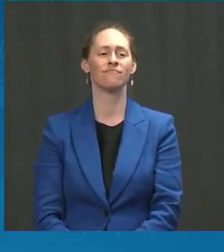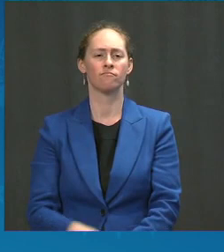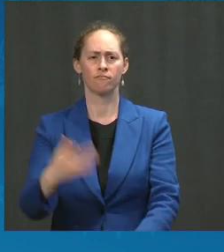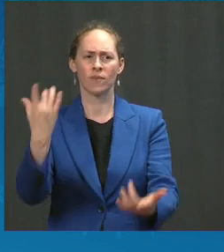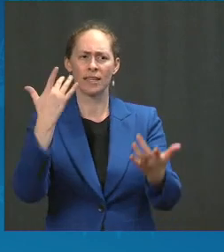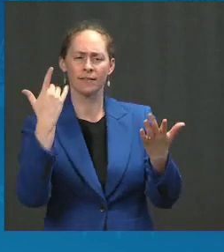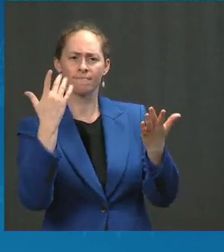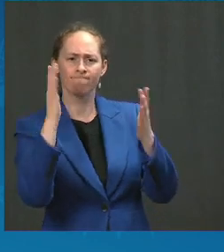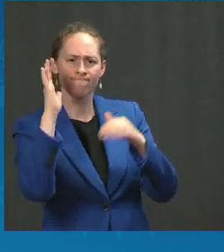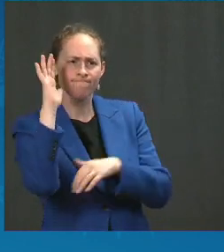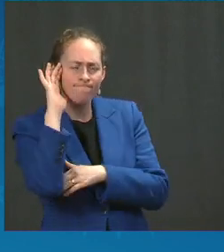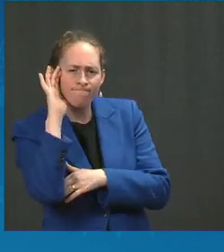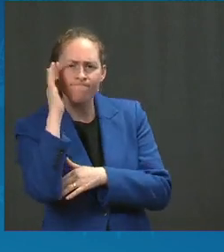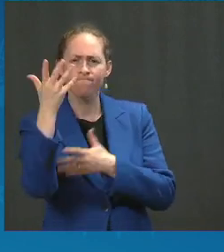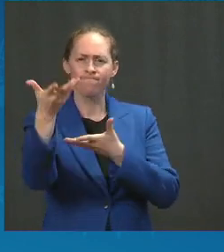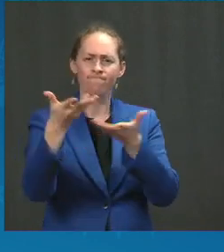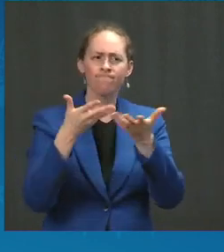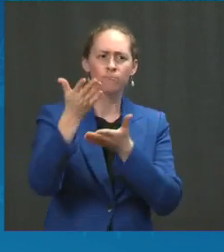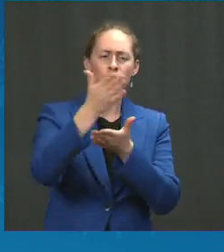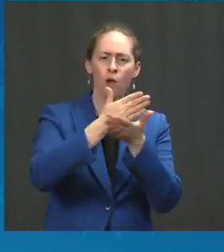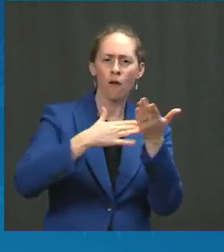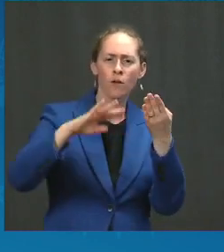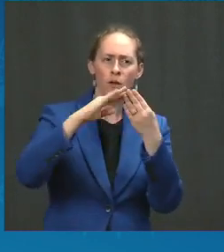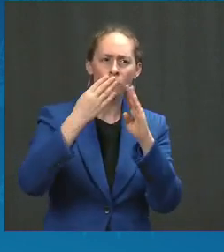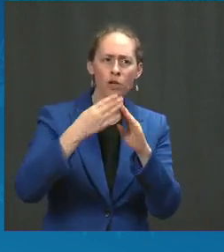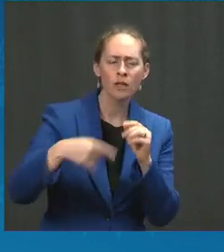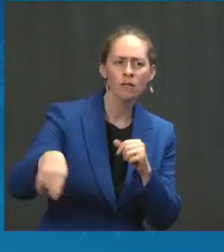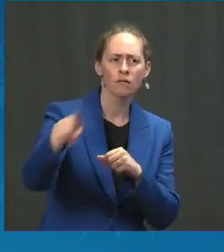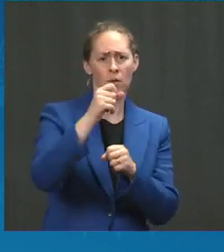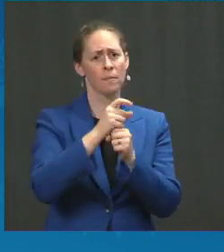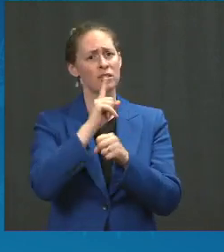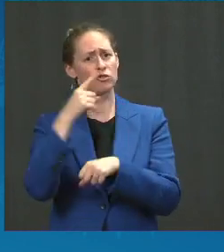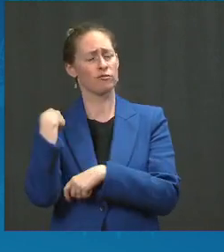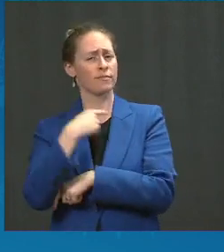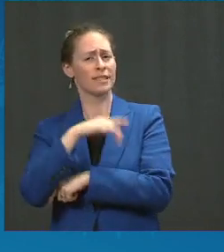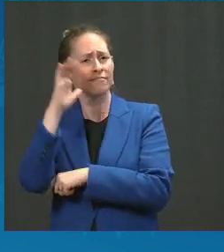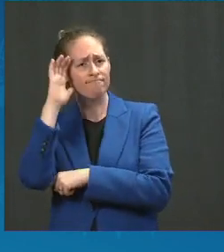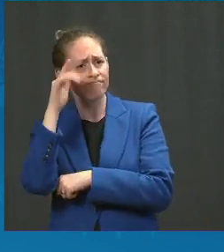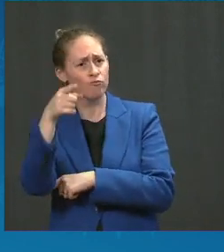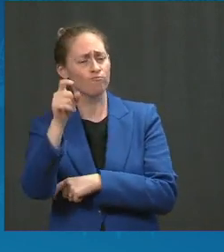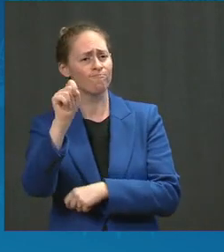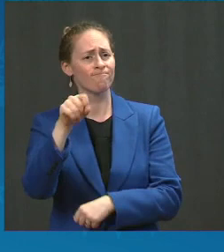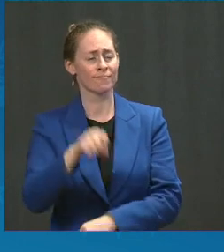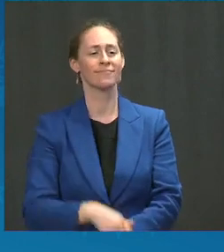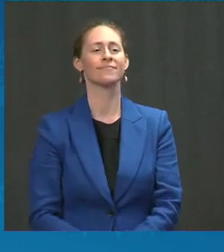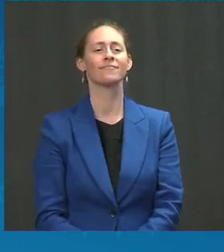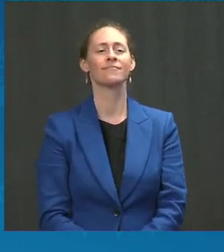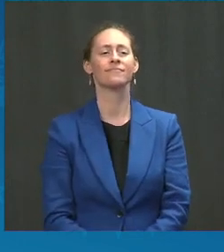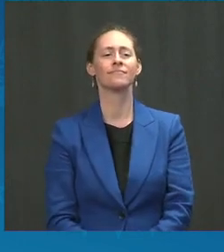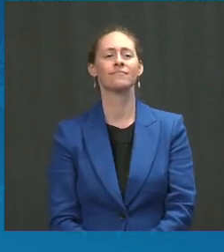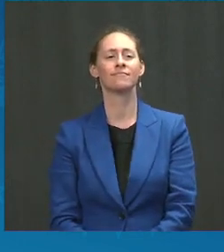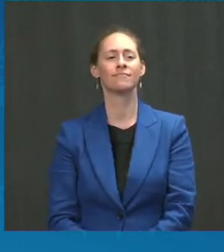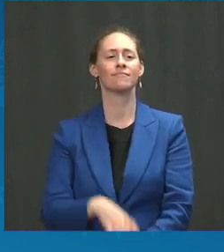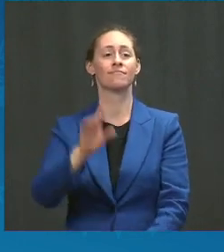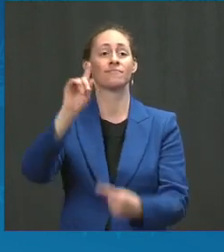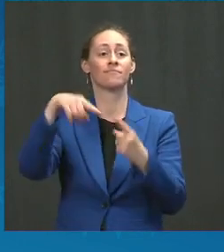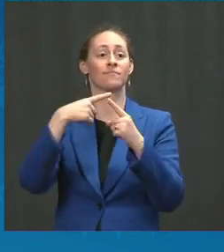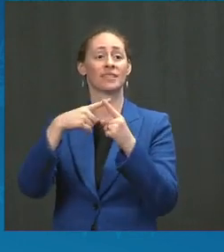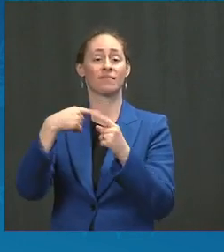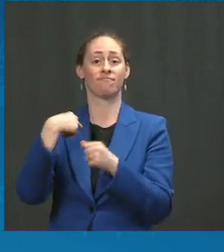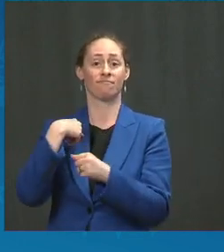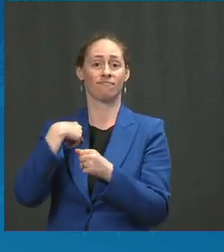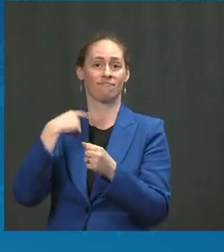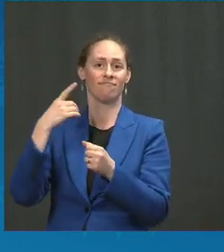making sure that we are listening. And I'll tell you, the first event that I did when we came into the White House was with small business